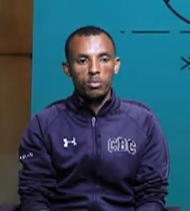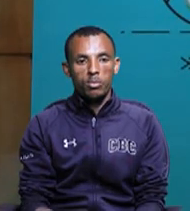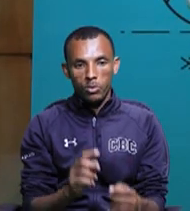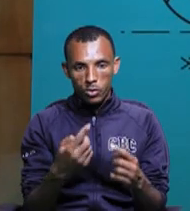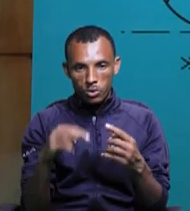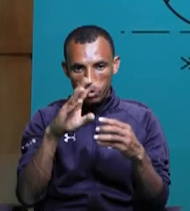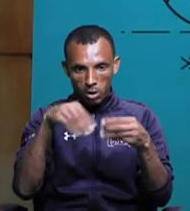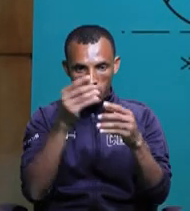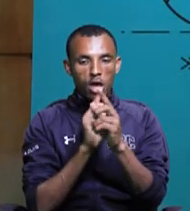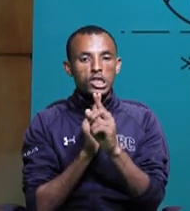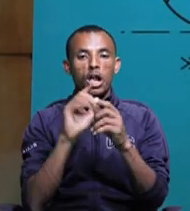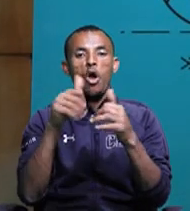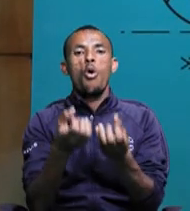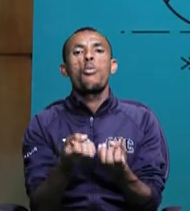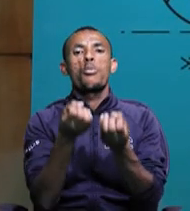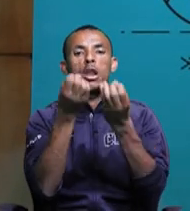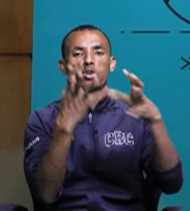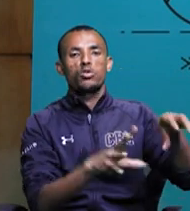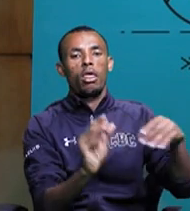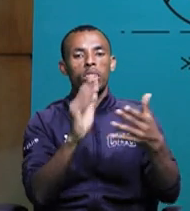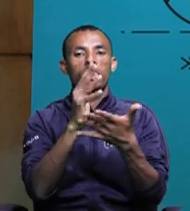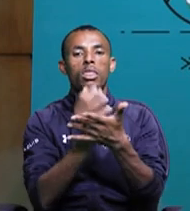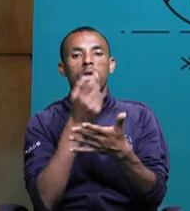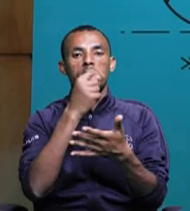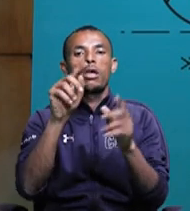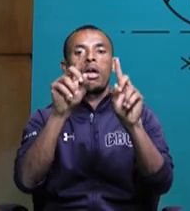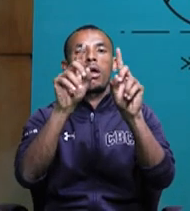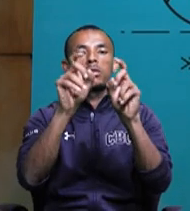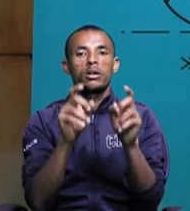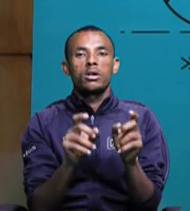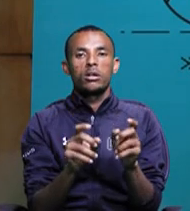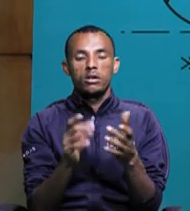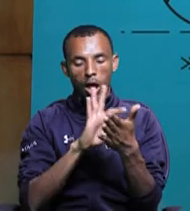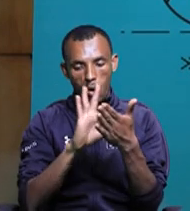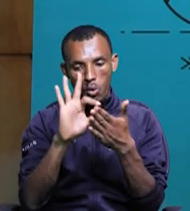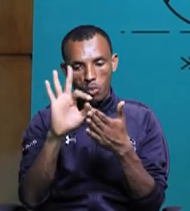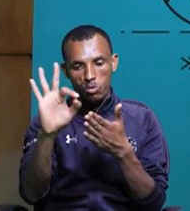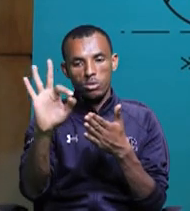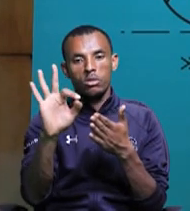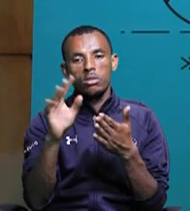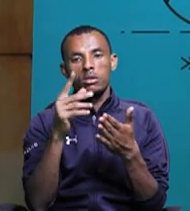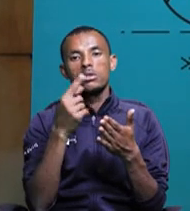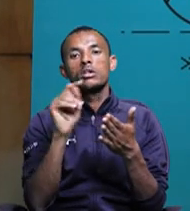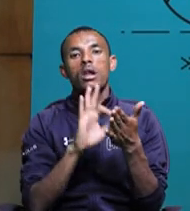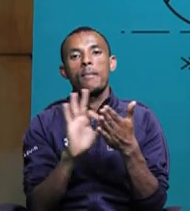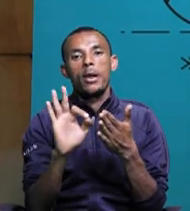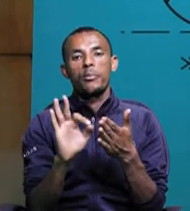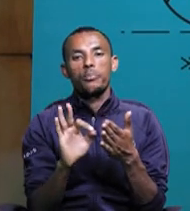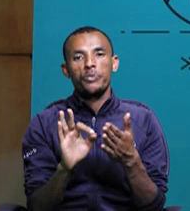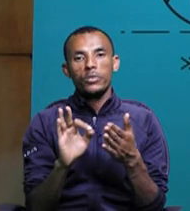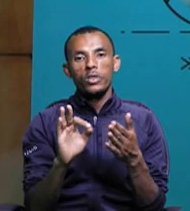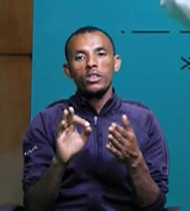To give answer, how many students take the exam? You have to count the numbers here. horizontally